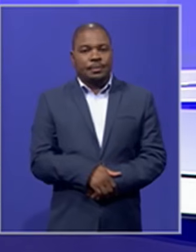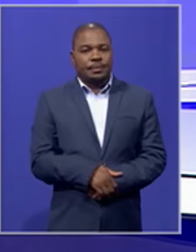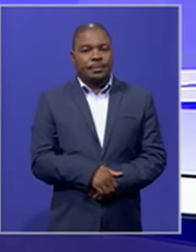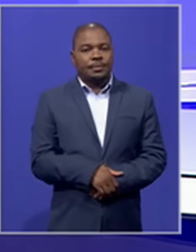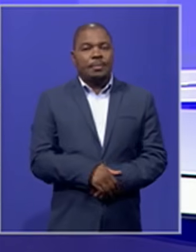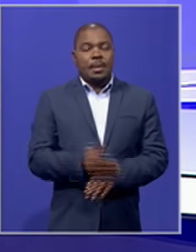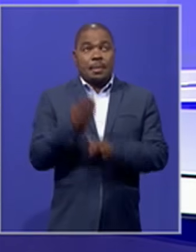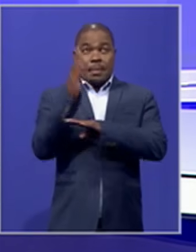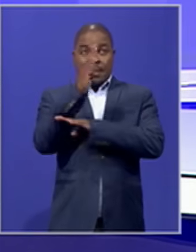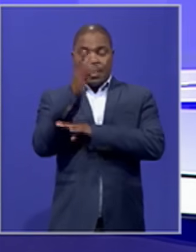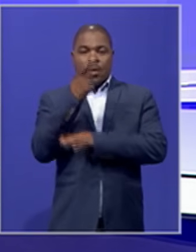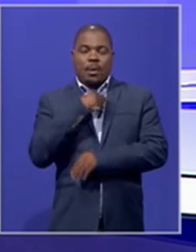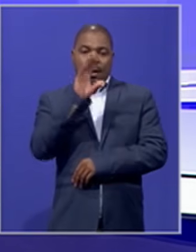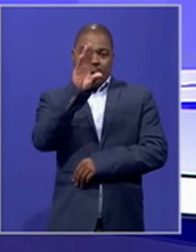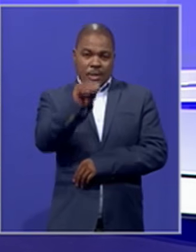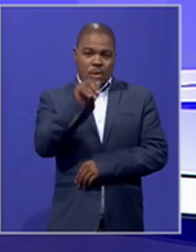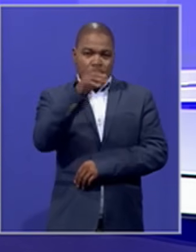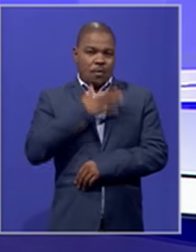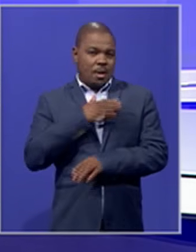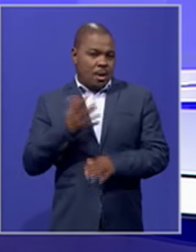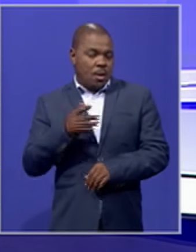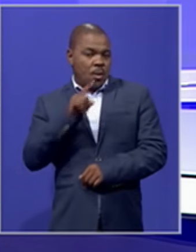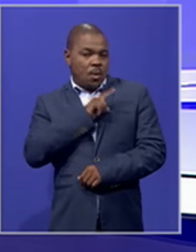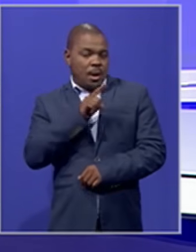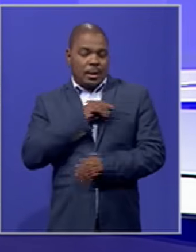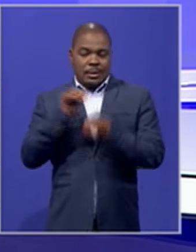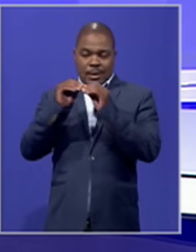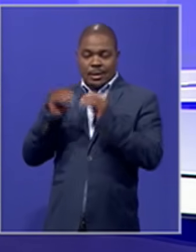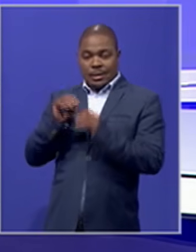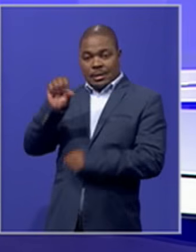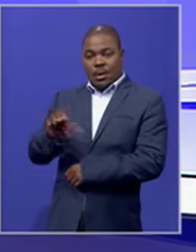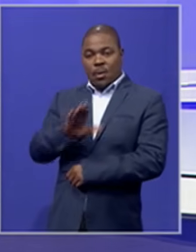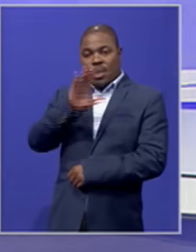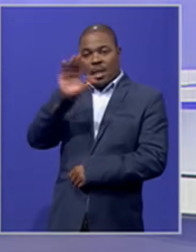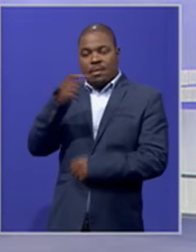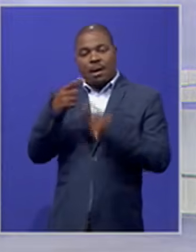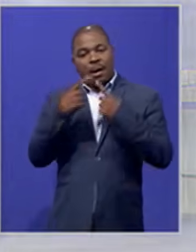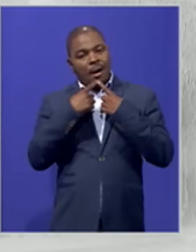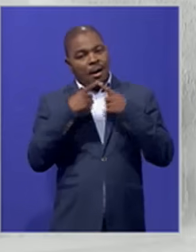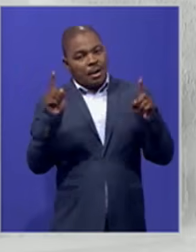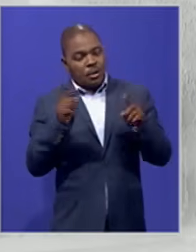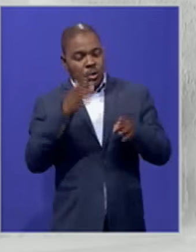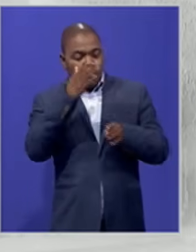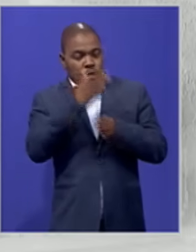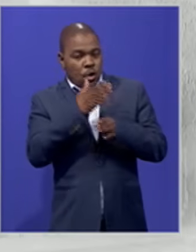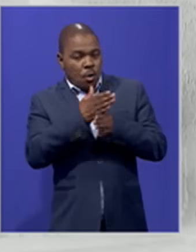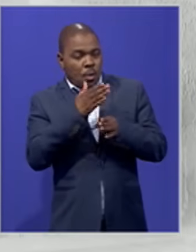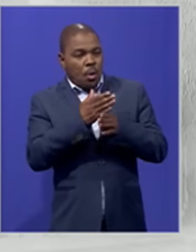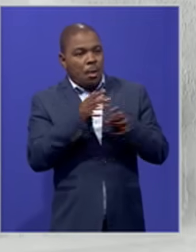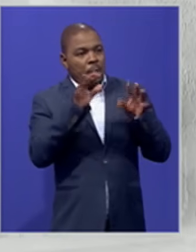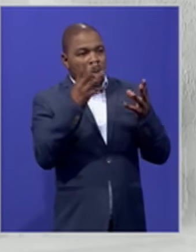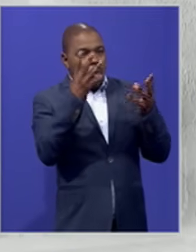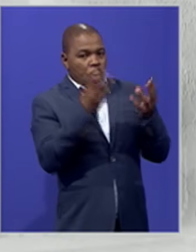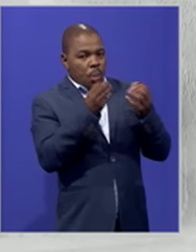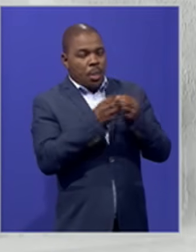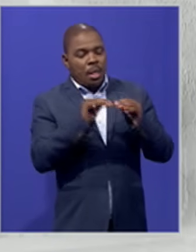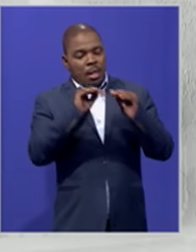Pijana re botšišitše gore na maikutlo a gago ke afe morago gore Stats SA e tsebiše gore tlhokego ya mešomo e theogetše tlase go diperesente